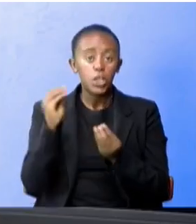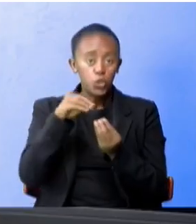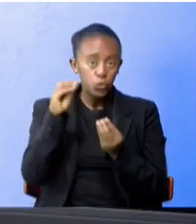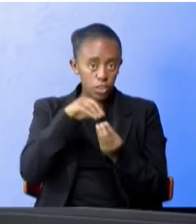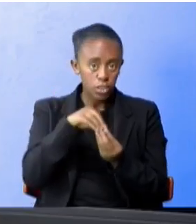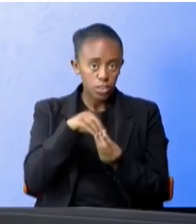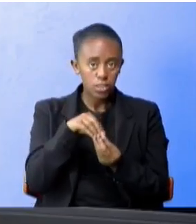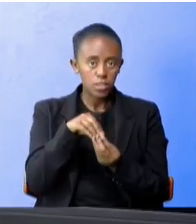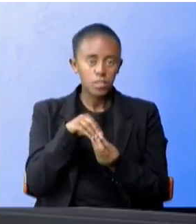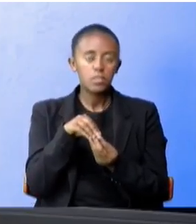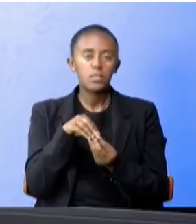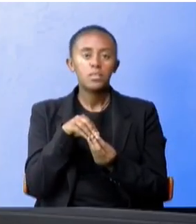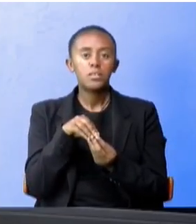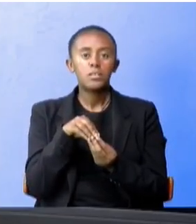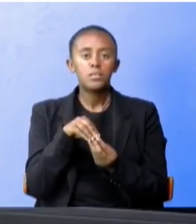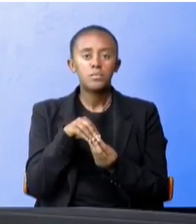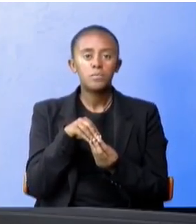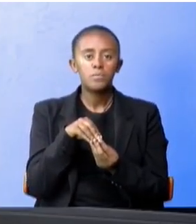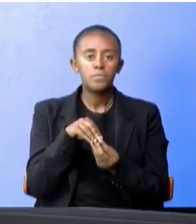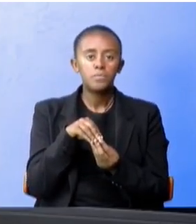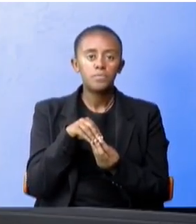Increase,